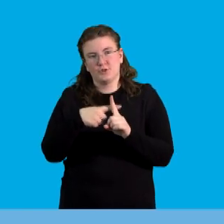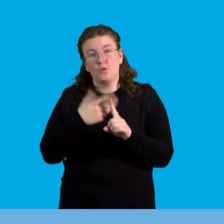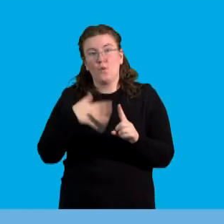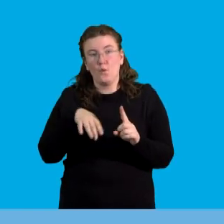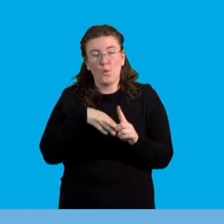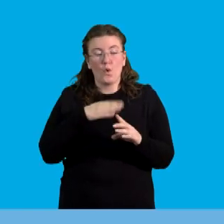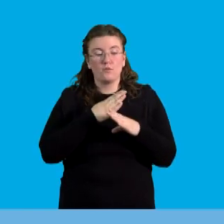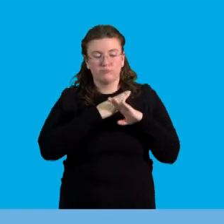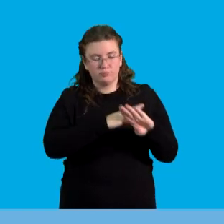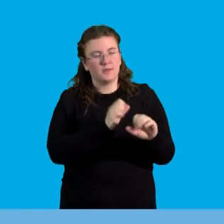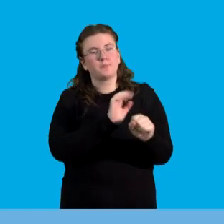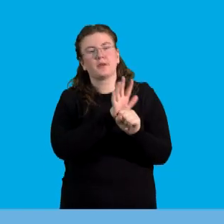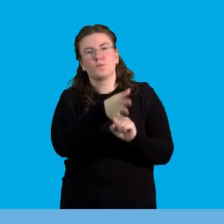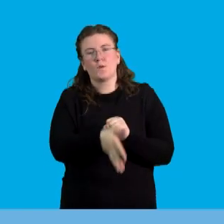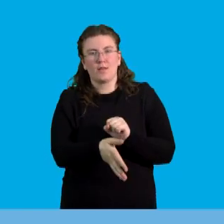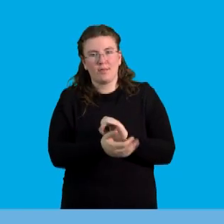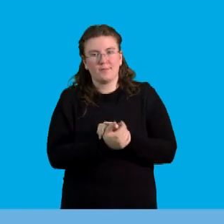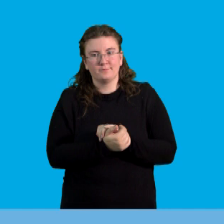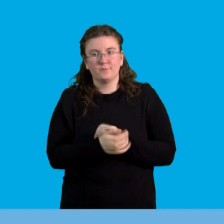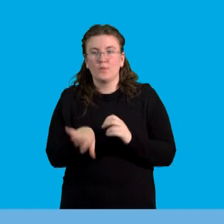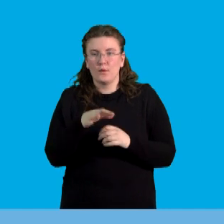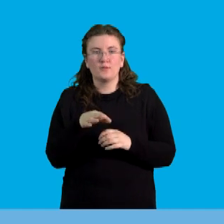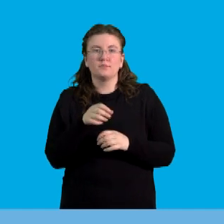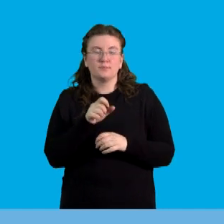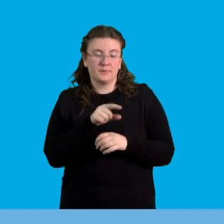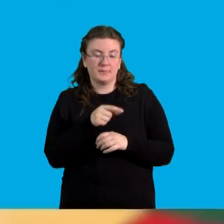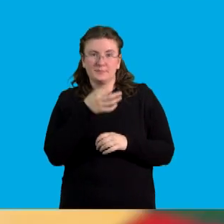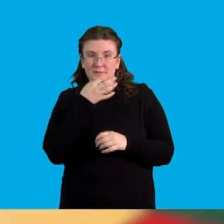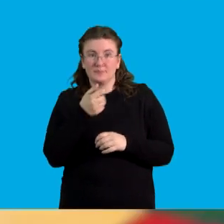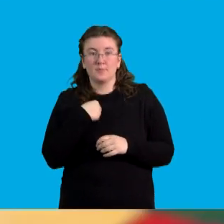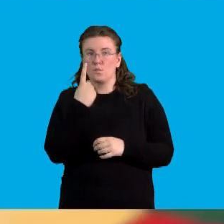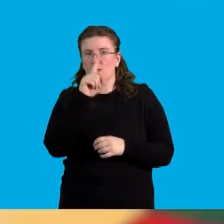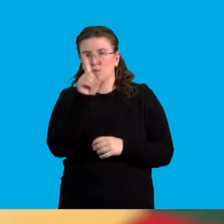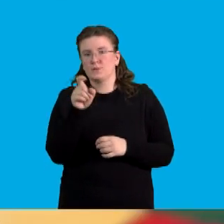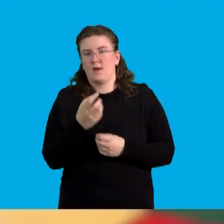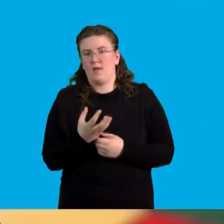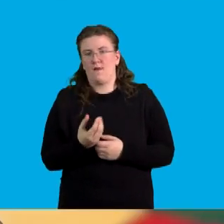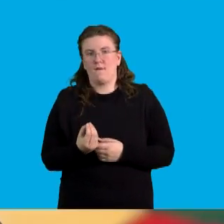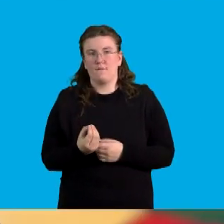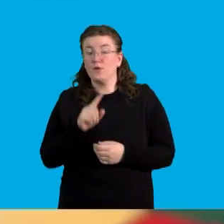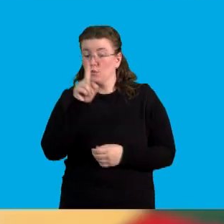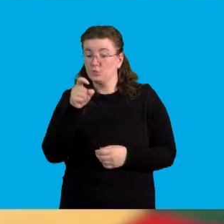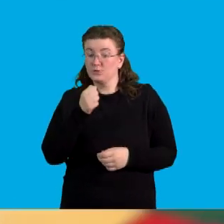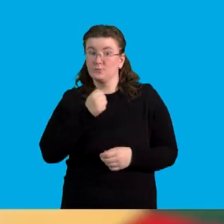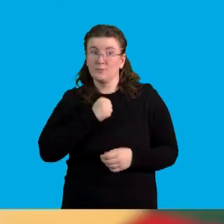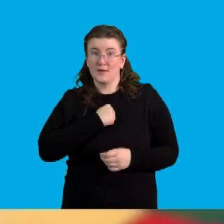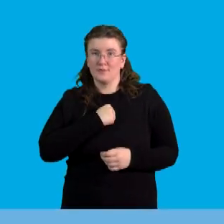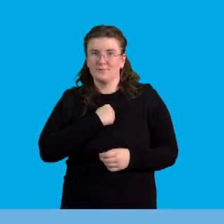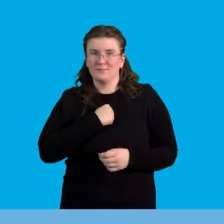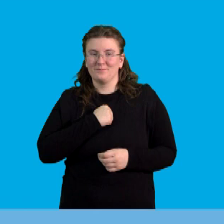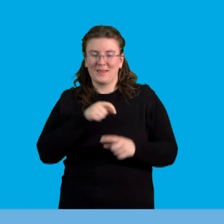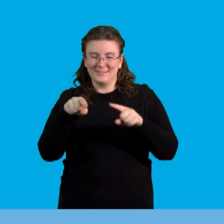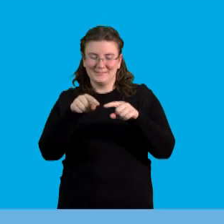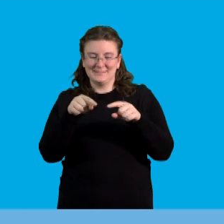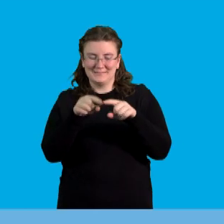the resistance of a conductor. So with all of that said, I have just one question for you. And the question is,